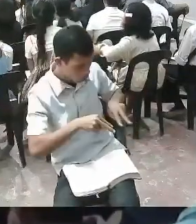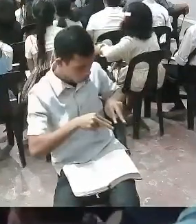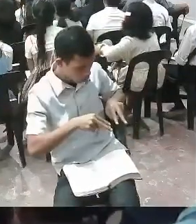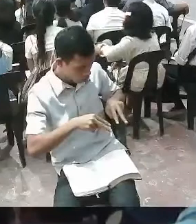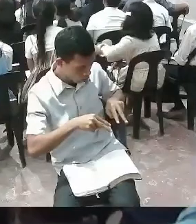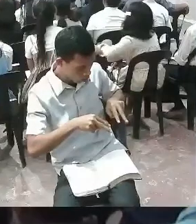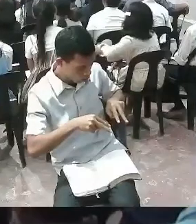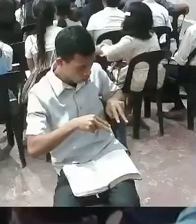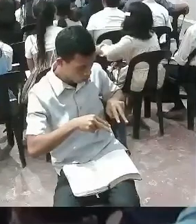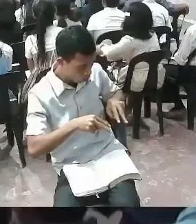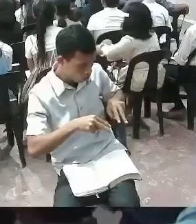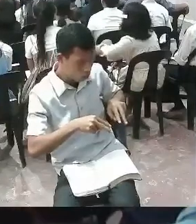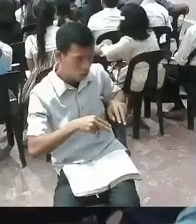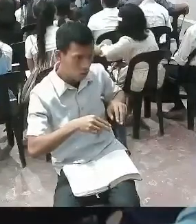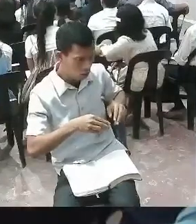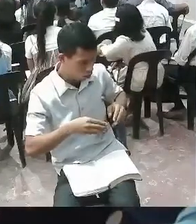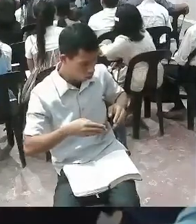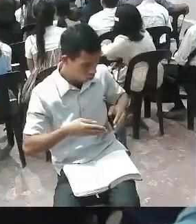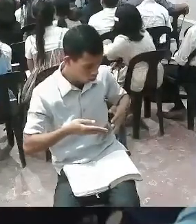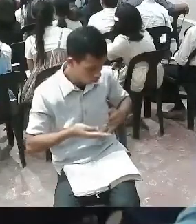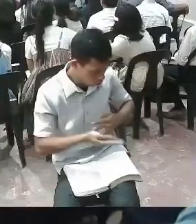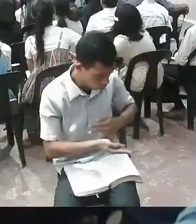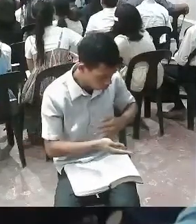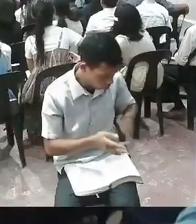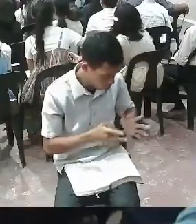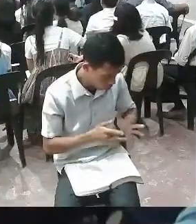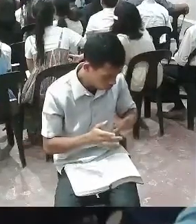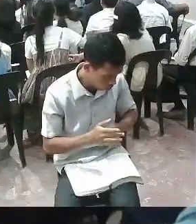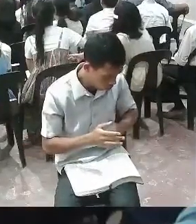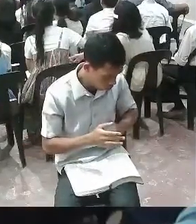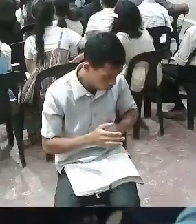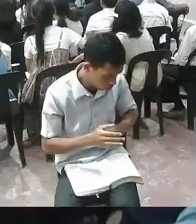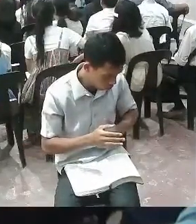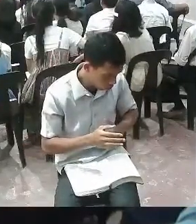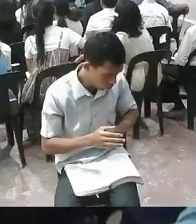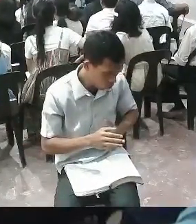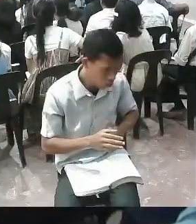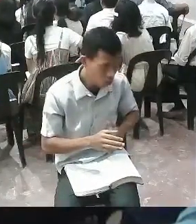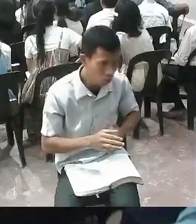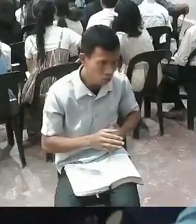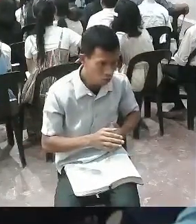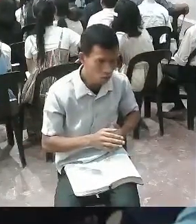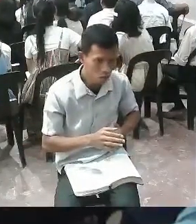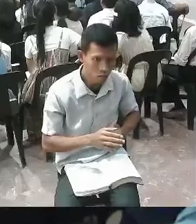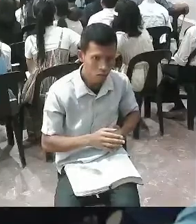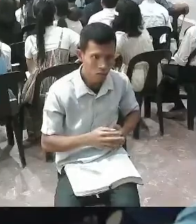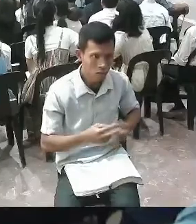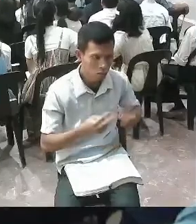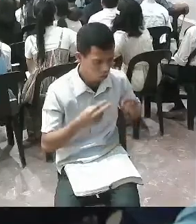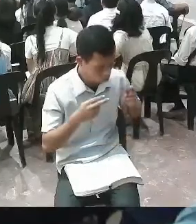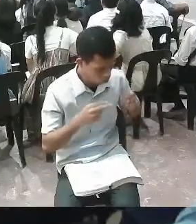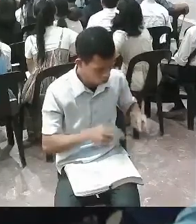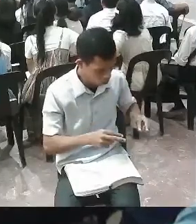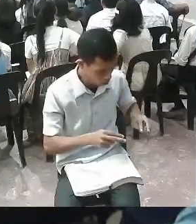he looks through his Son who bore my sin, and he sees me